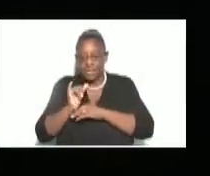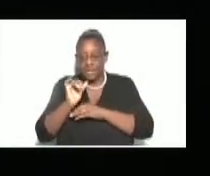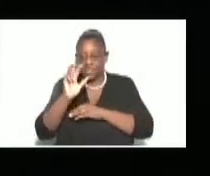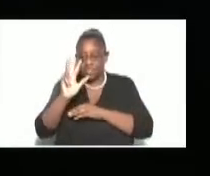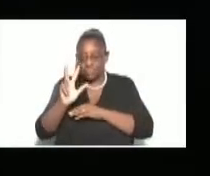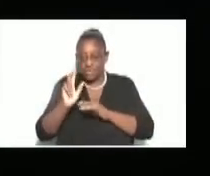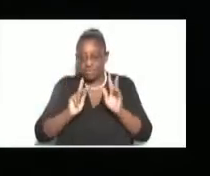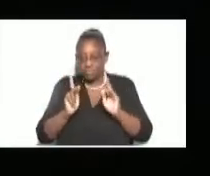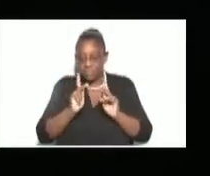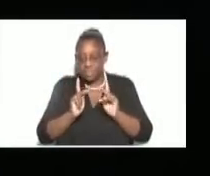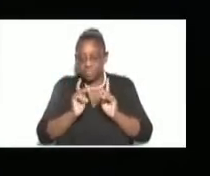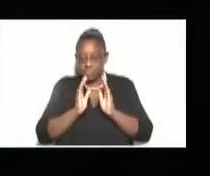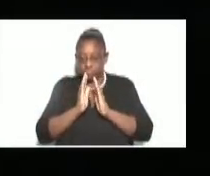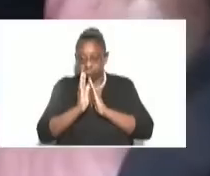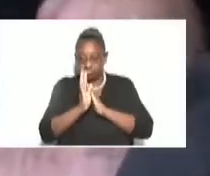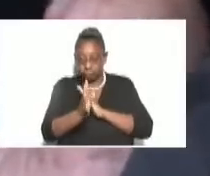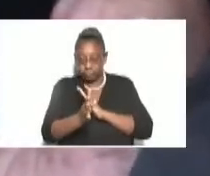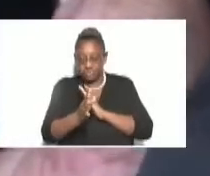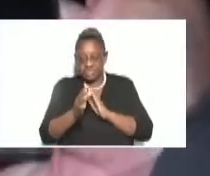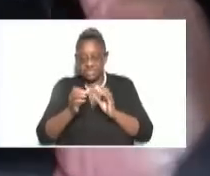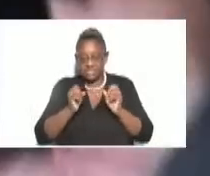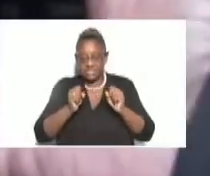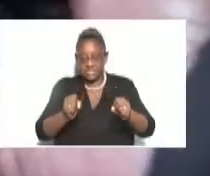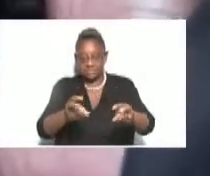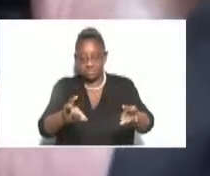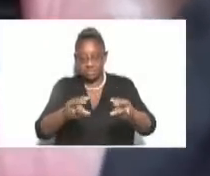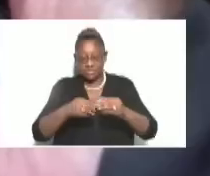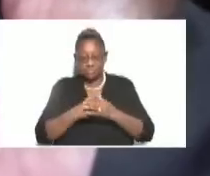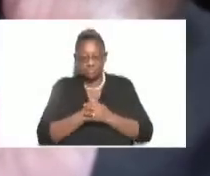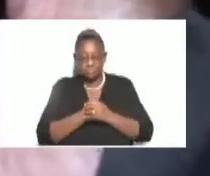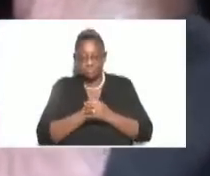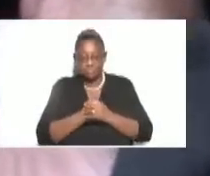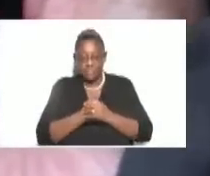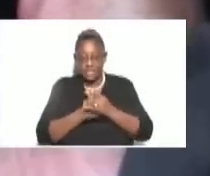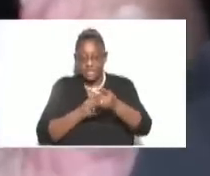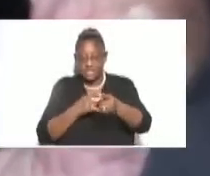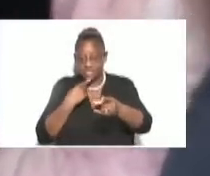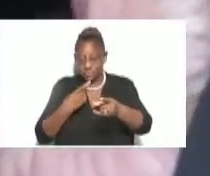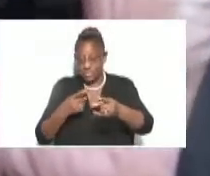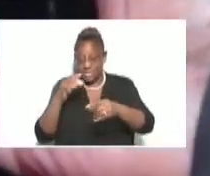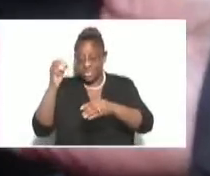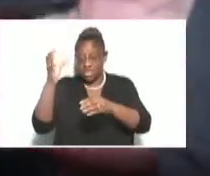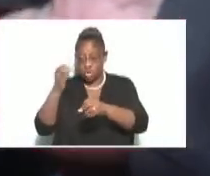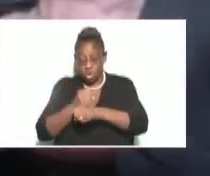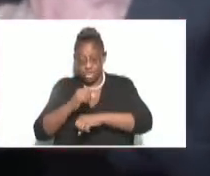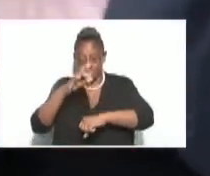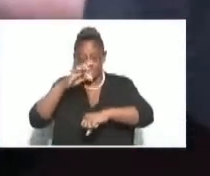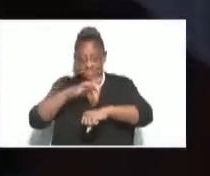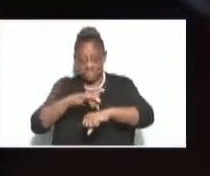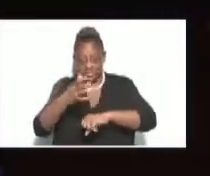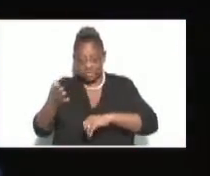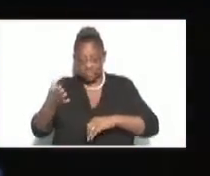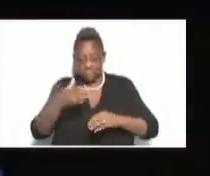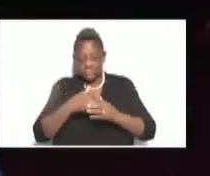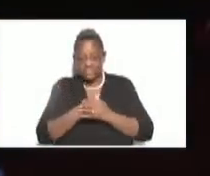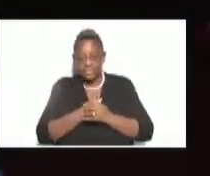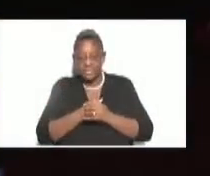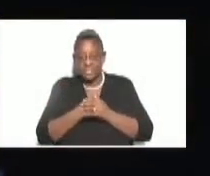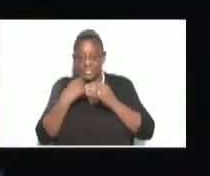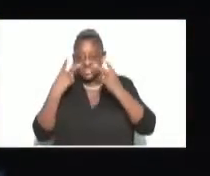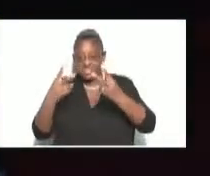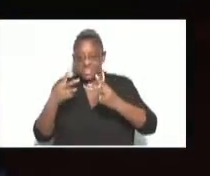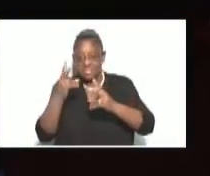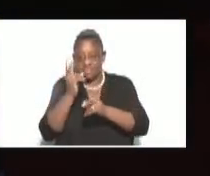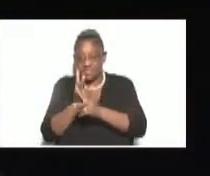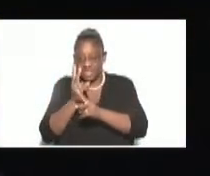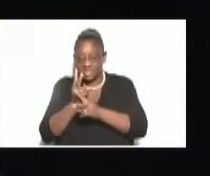headed north on the same street. On arrival at the scene, officers discovered a vehicle